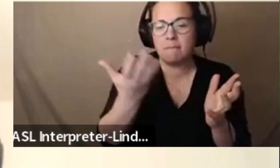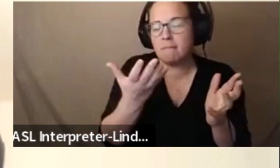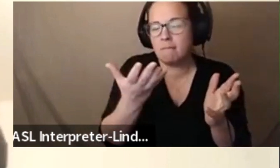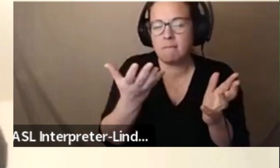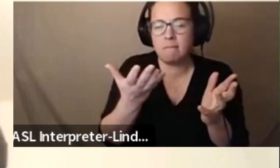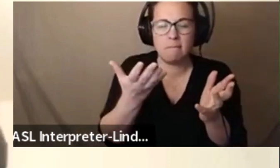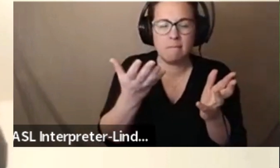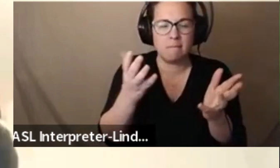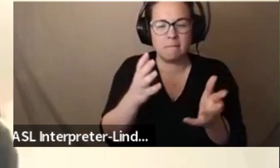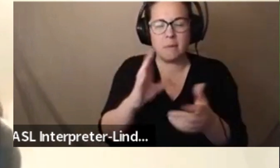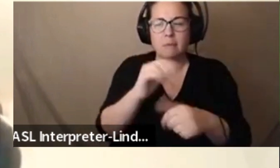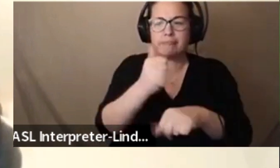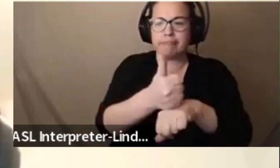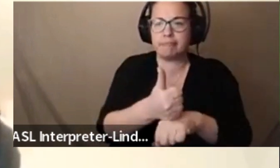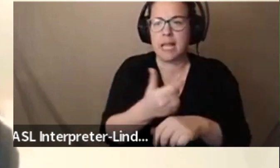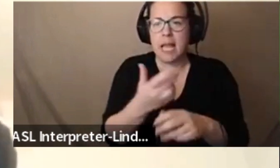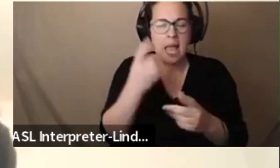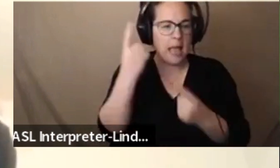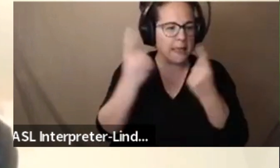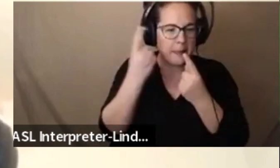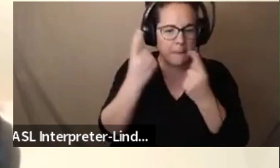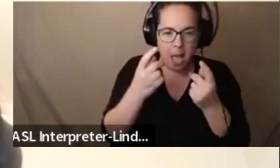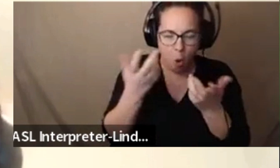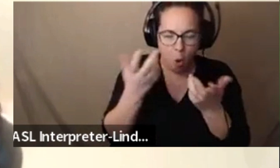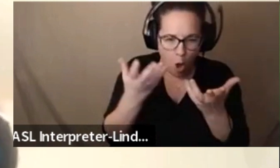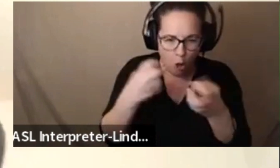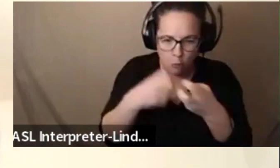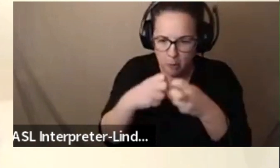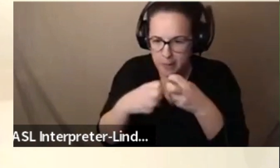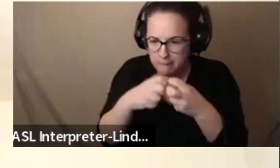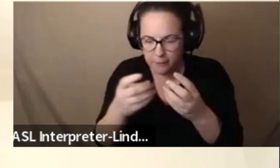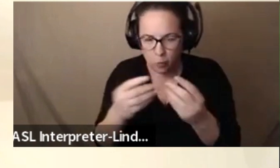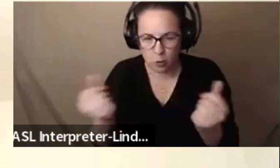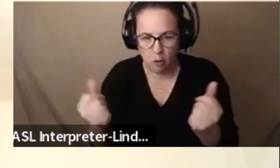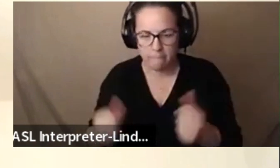straightness of a lot of the rules that are in place and the problems